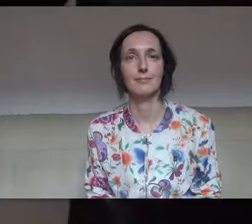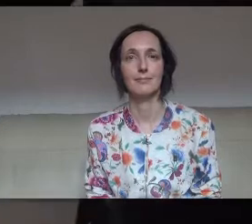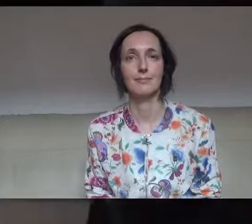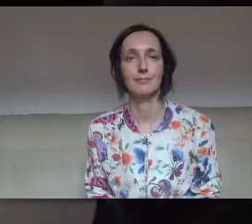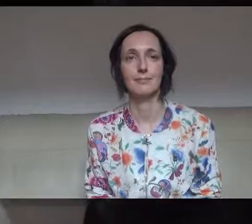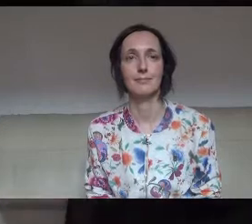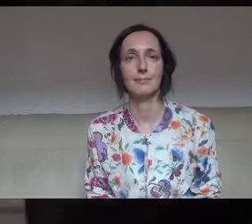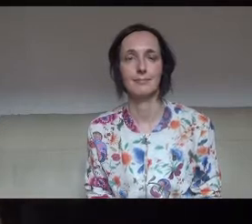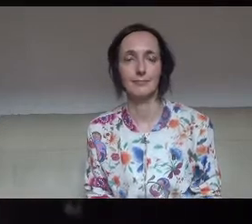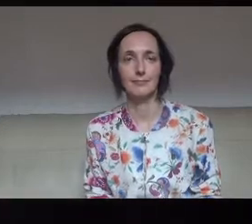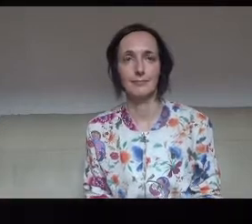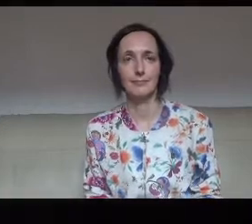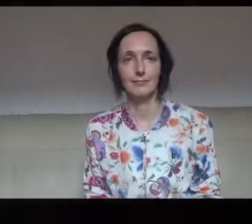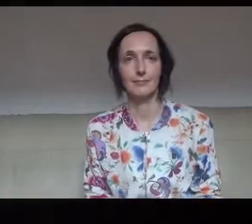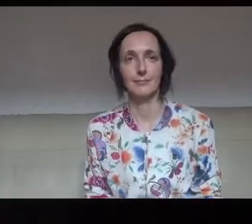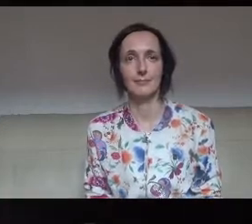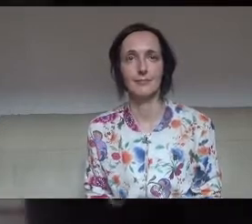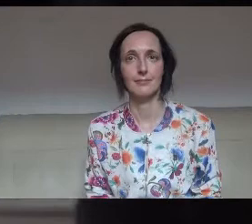until we finish the